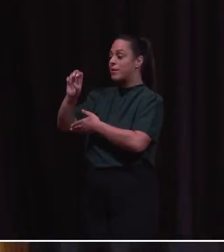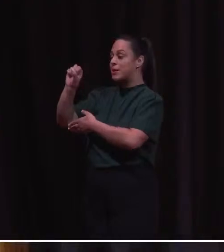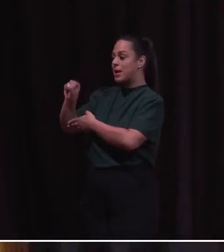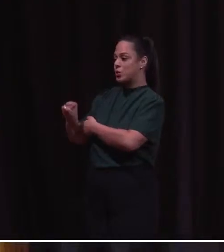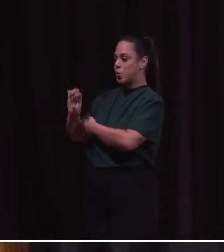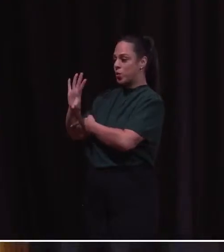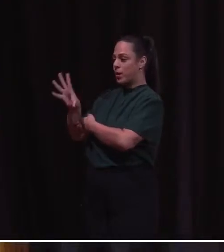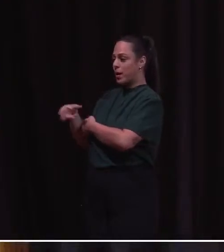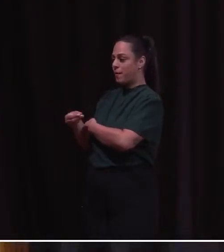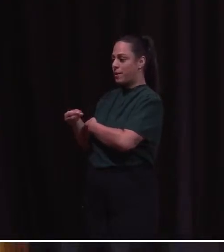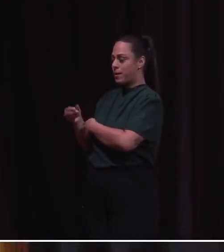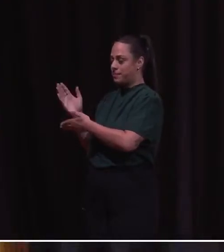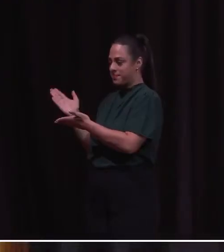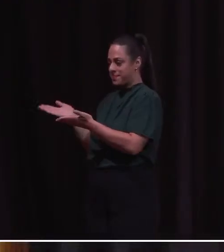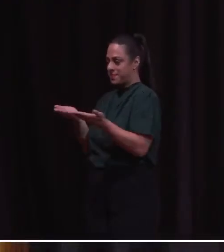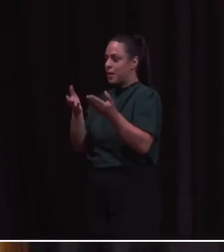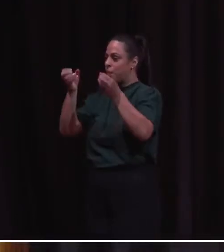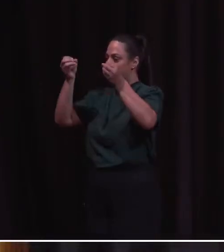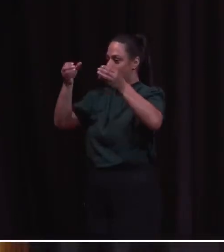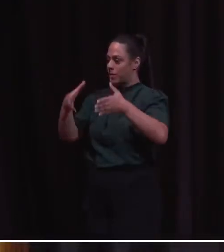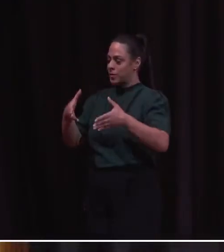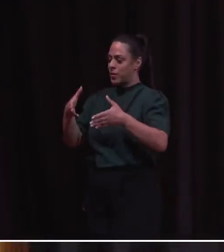Adelante, profesora Oyèrónkẹ.